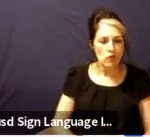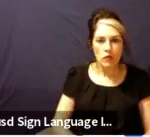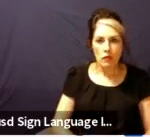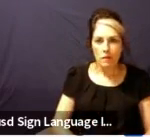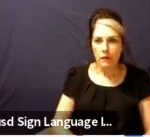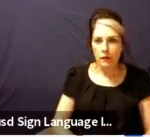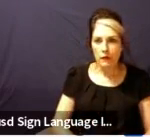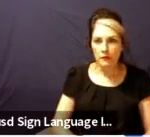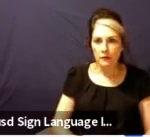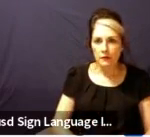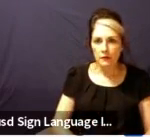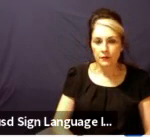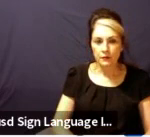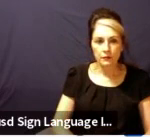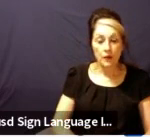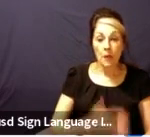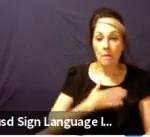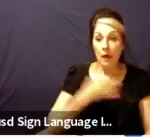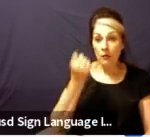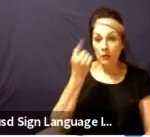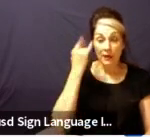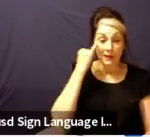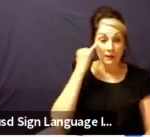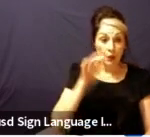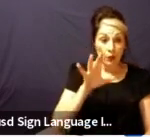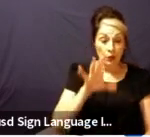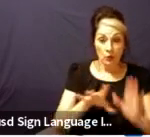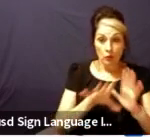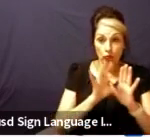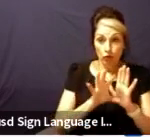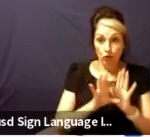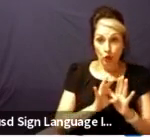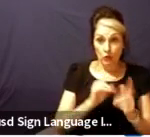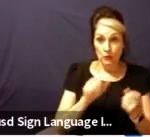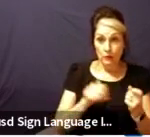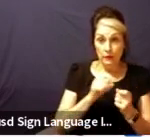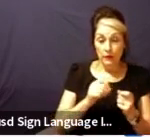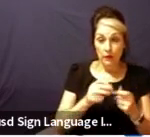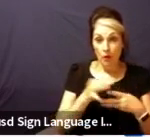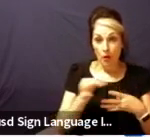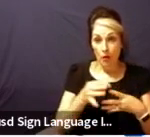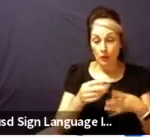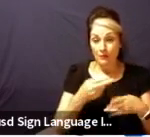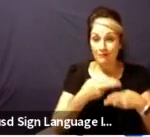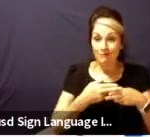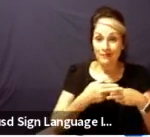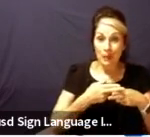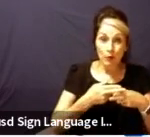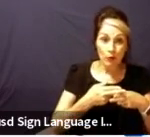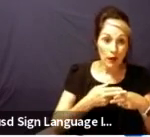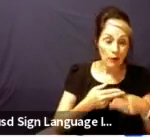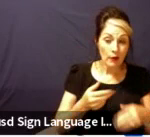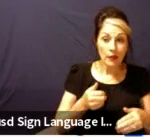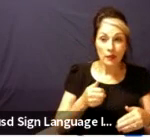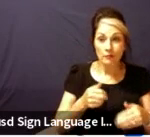So from my understanding, if you chose one of these particular options here, the temporary sheltered,